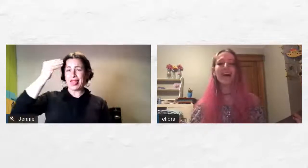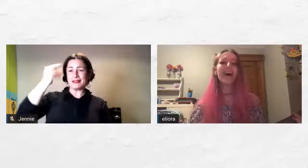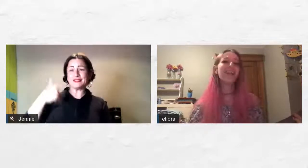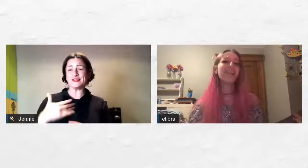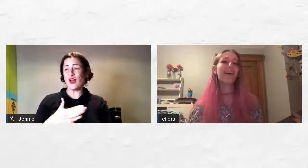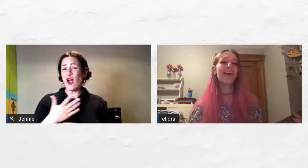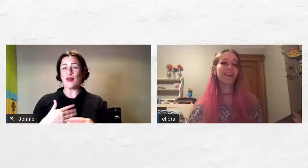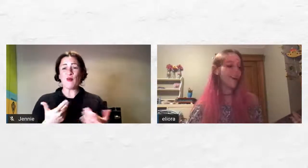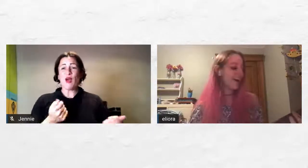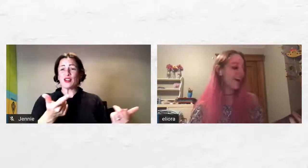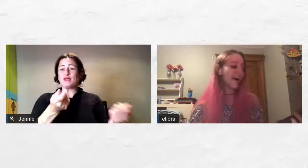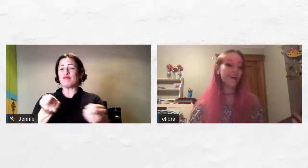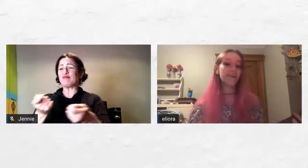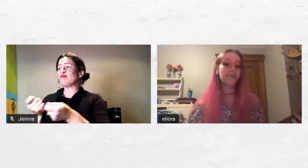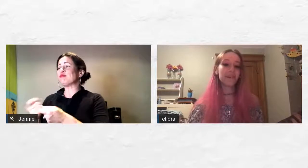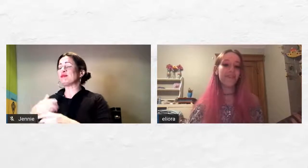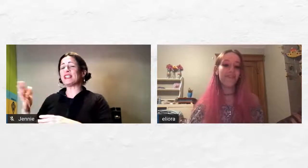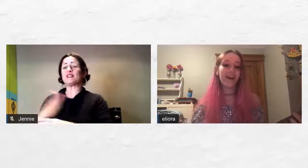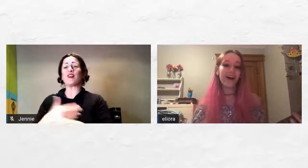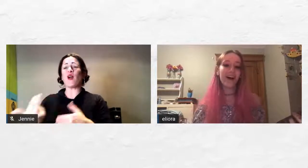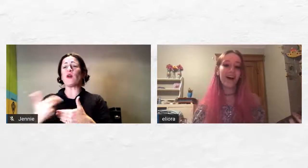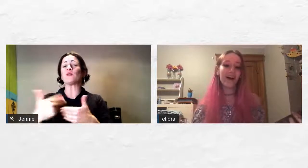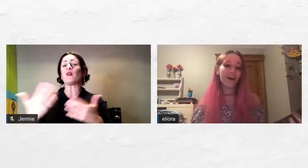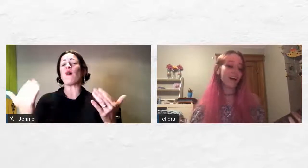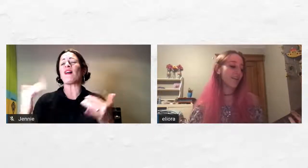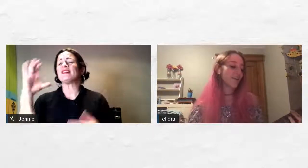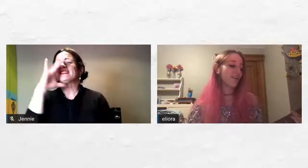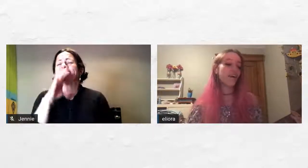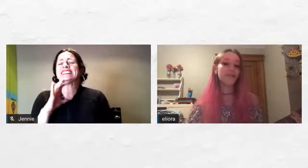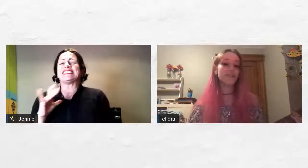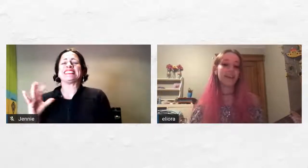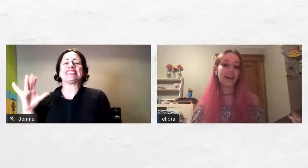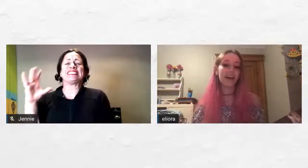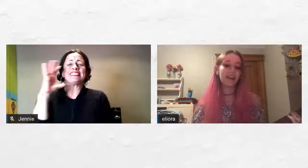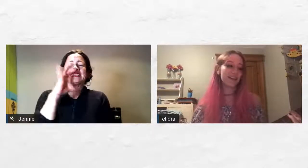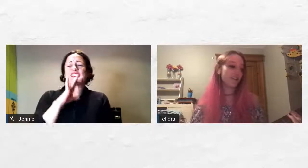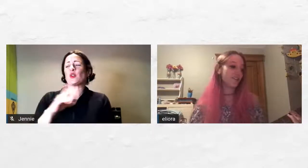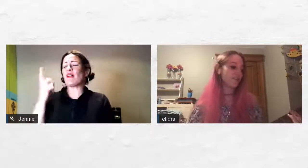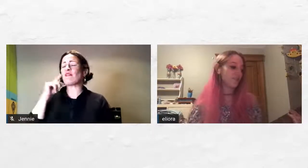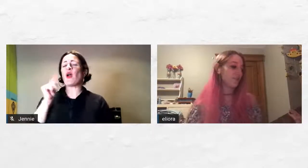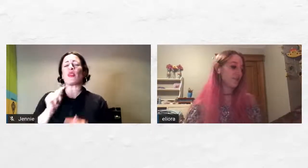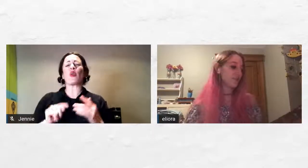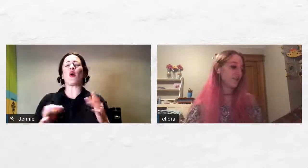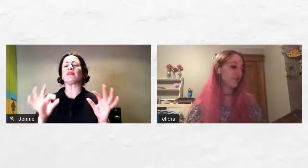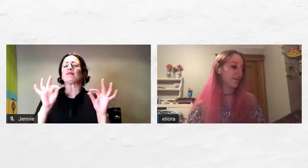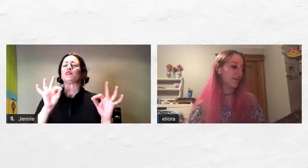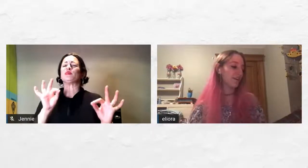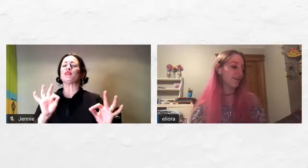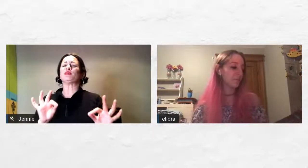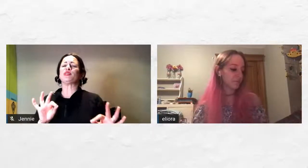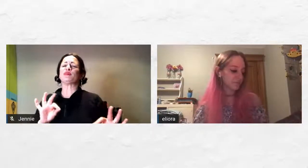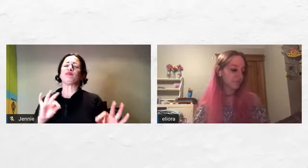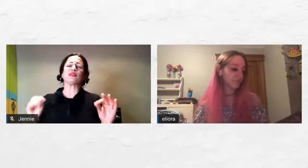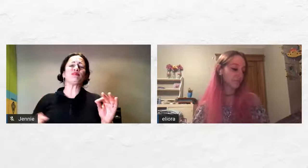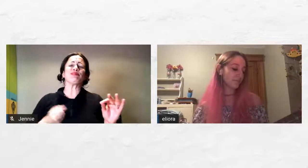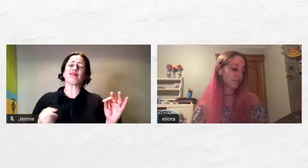sing along? Help me find the notes I need to sing.